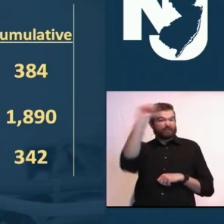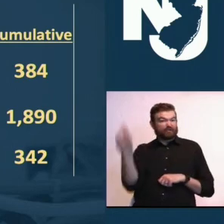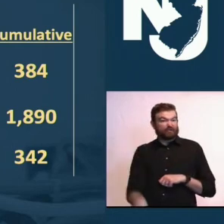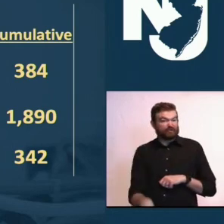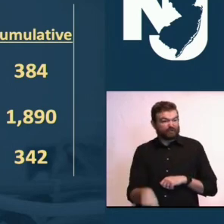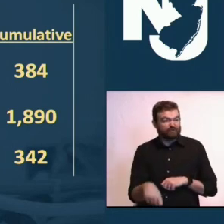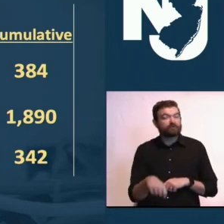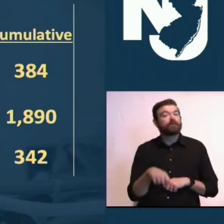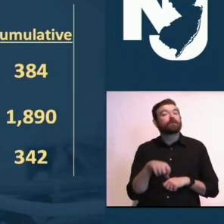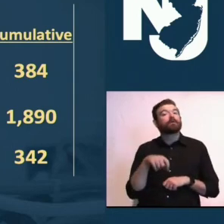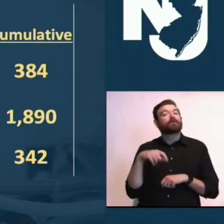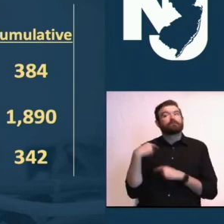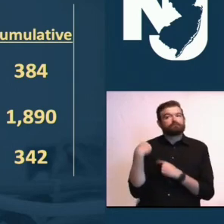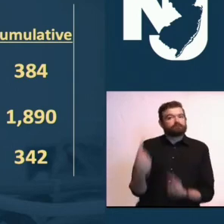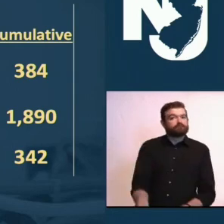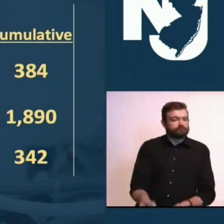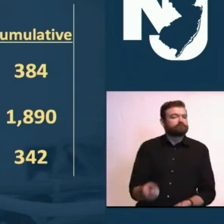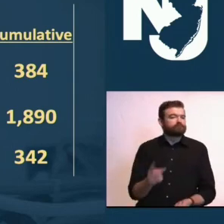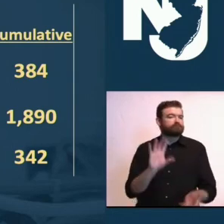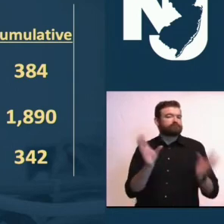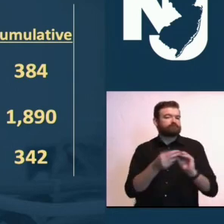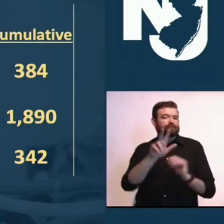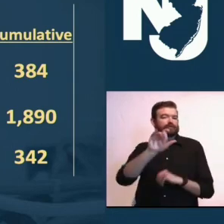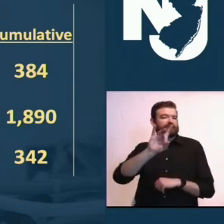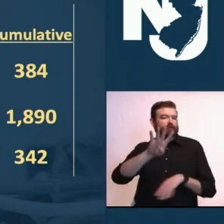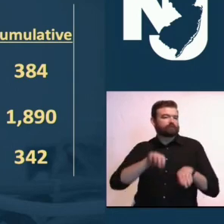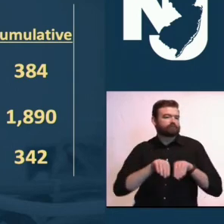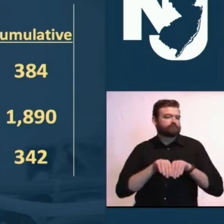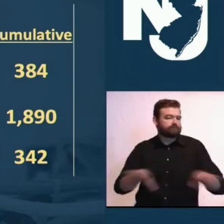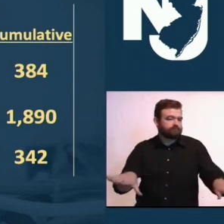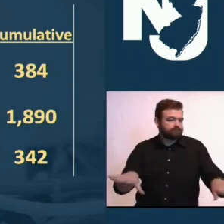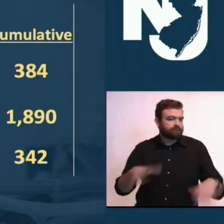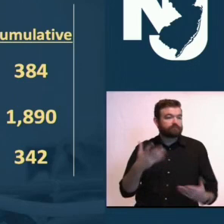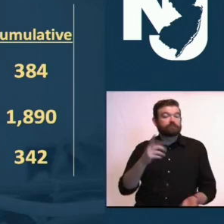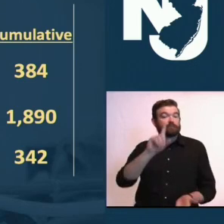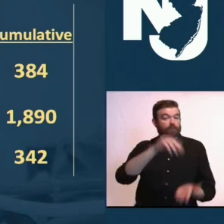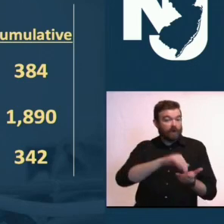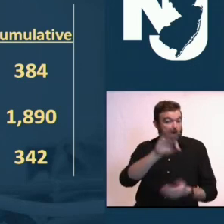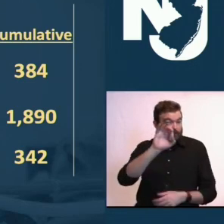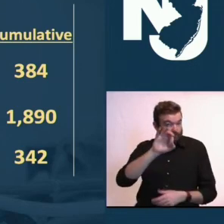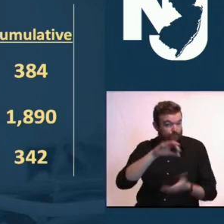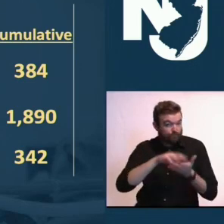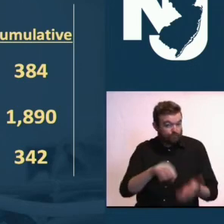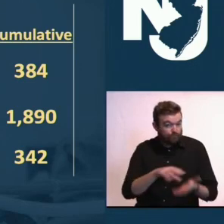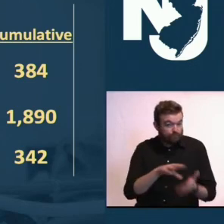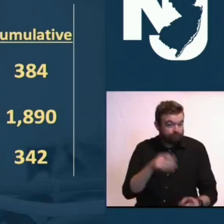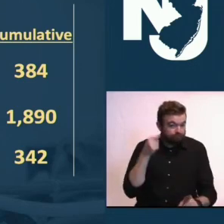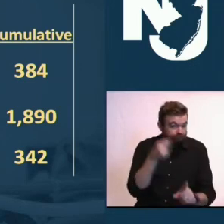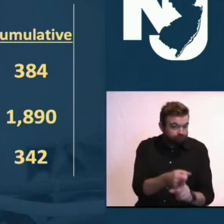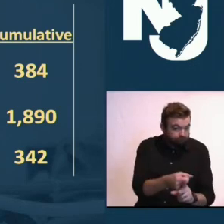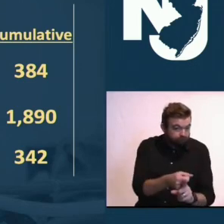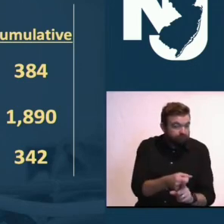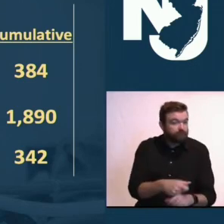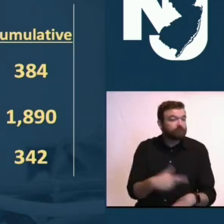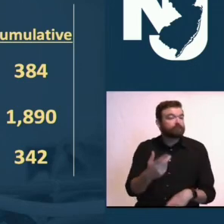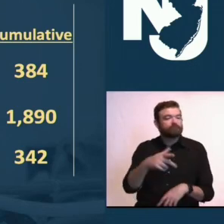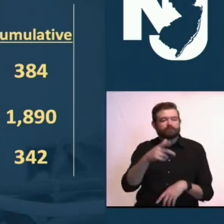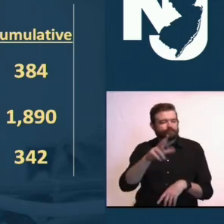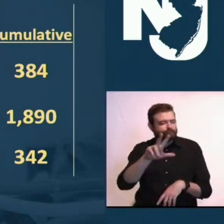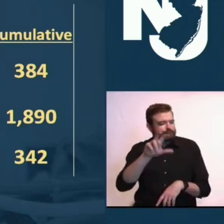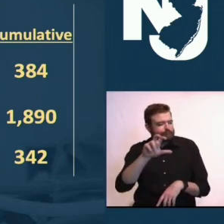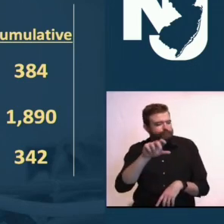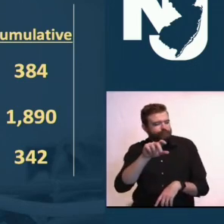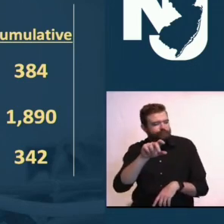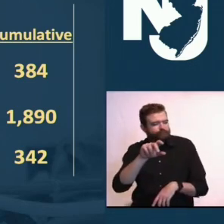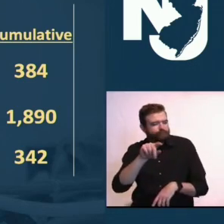impacting just under 1,900 students and 342 staff. Given we take each and every one of these